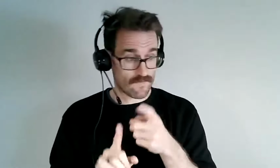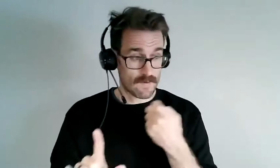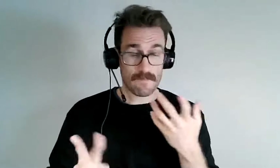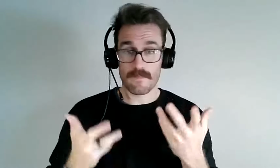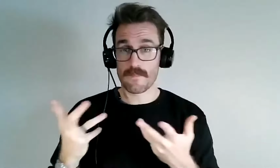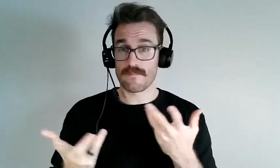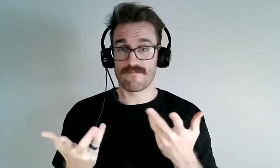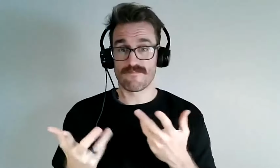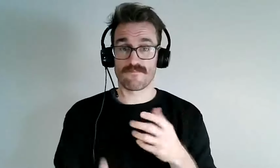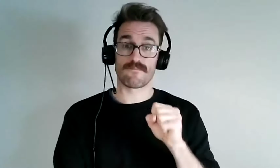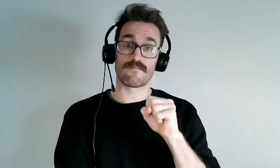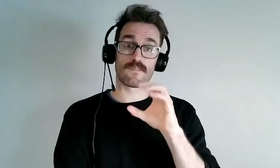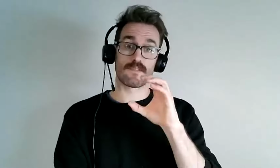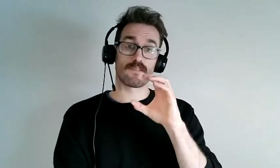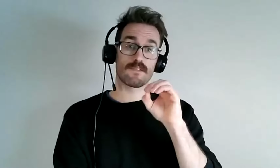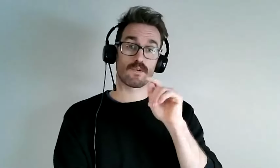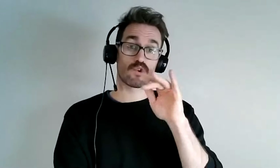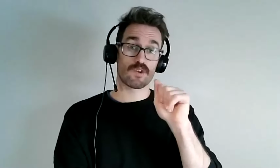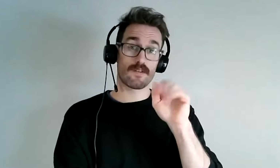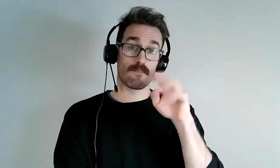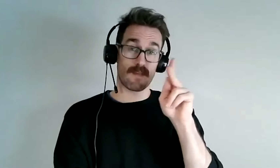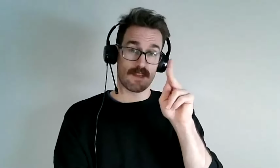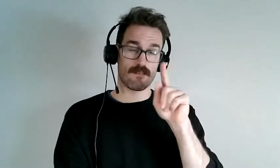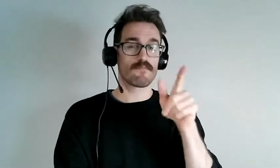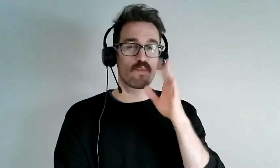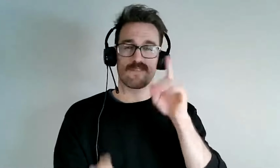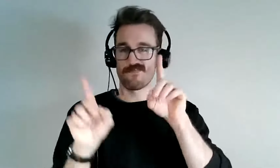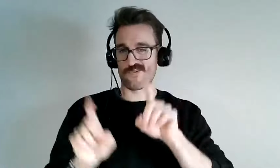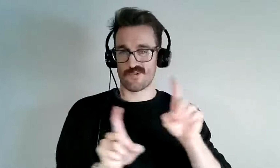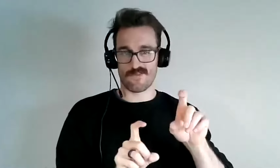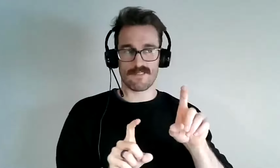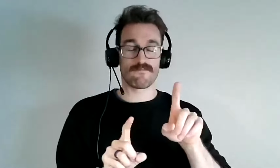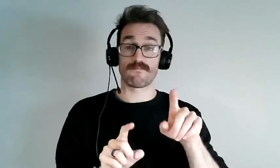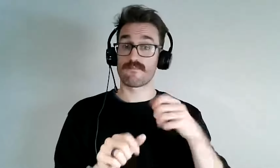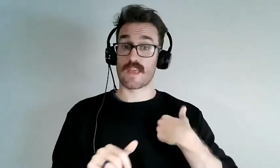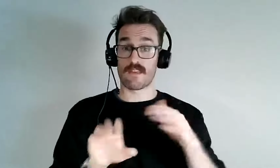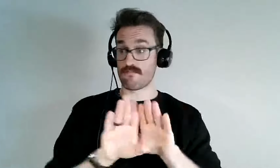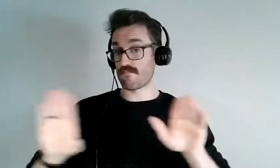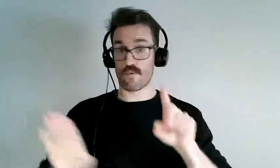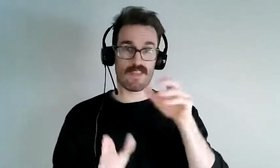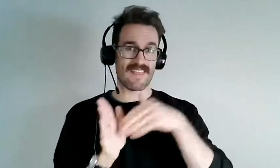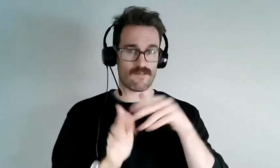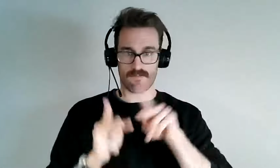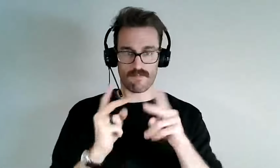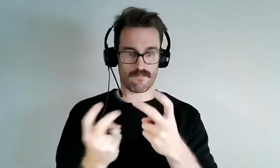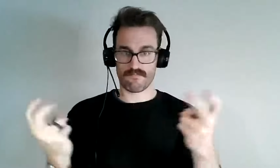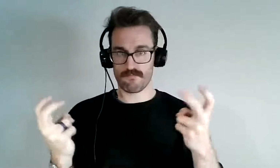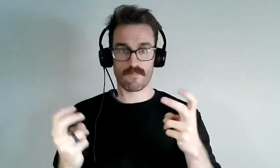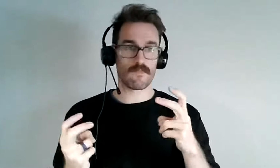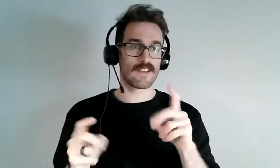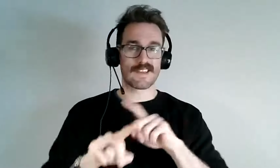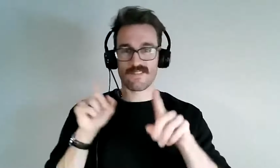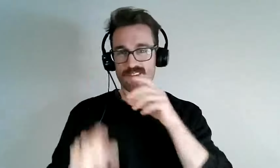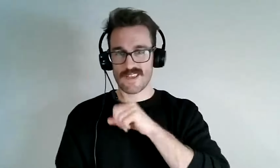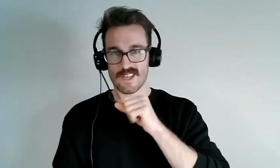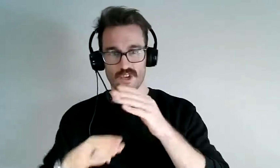Scotiabank did a survey late last year with 1,000 panelists from across Canada, cross-section of millennials, Gen X, and